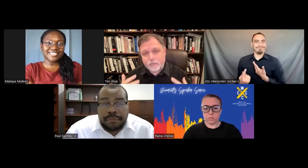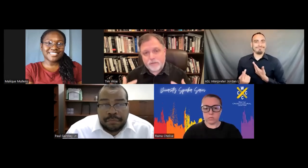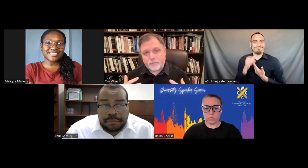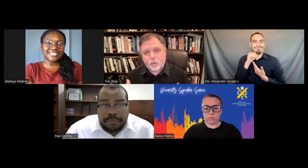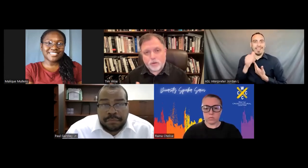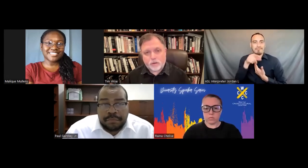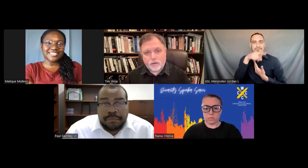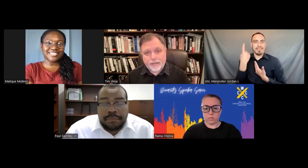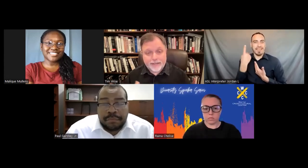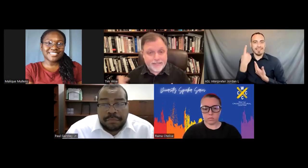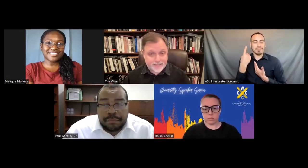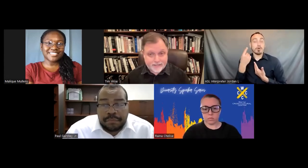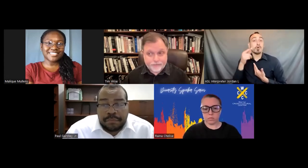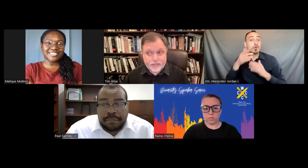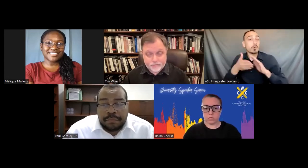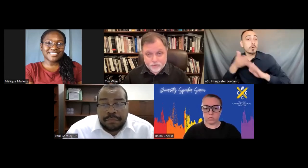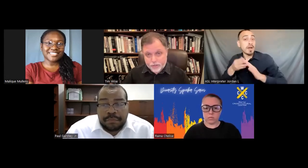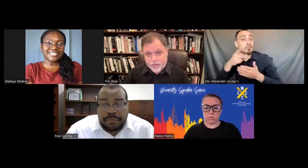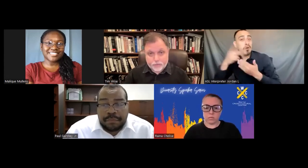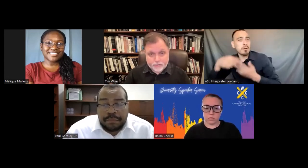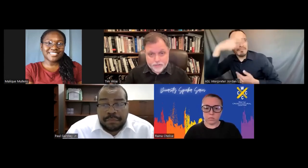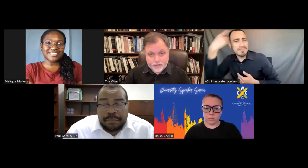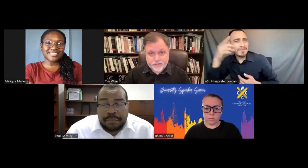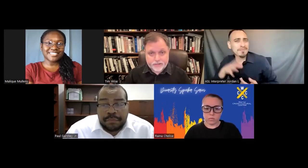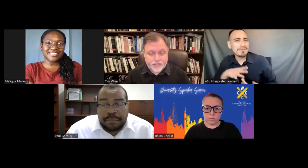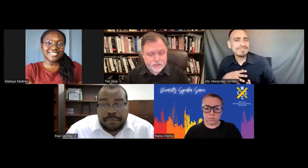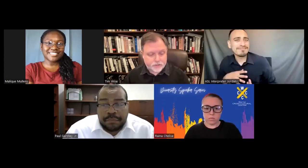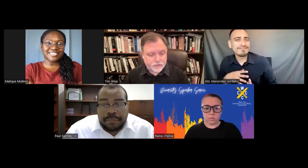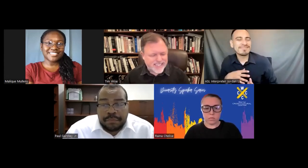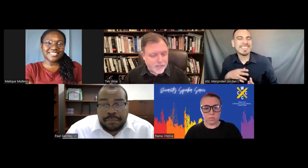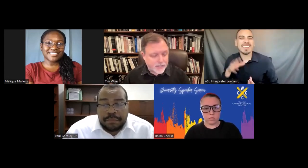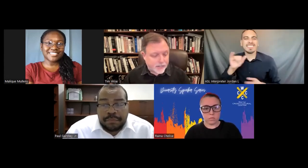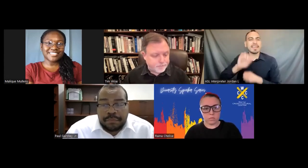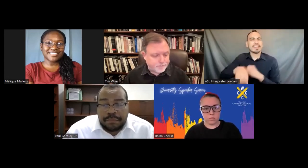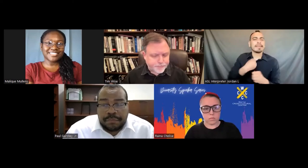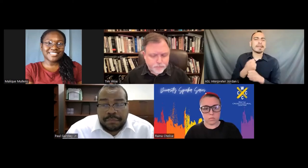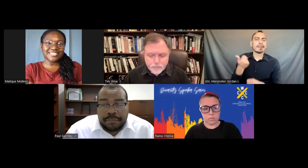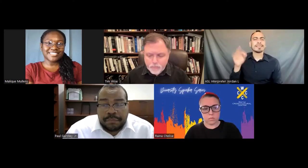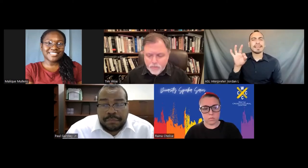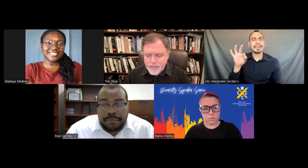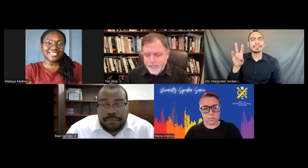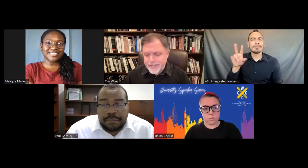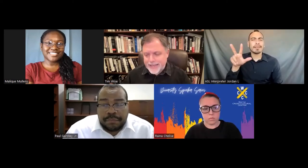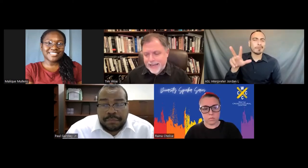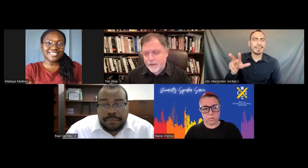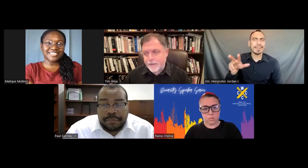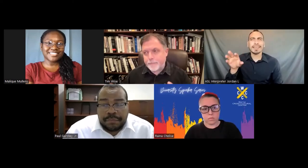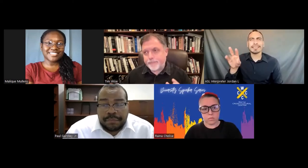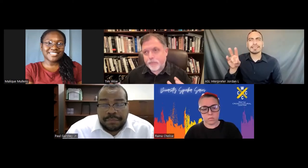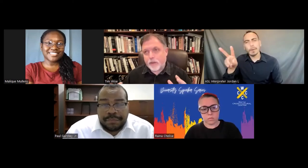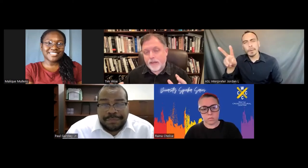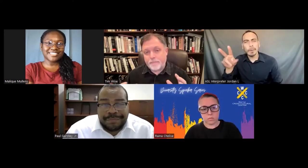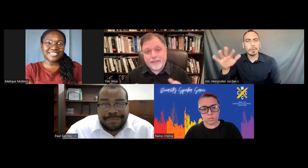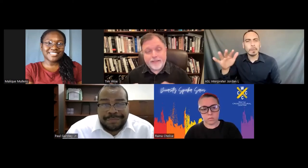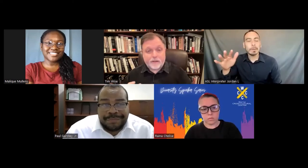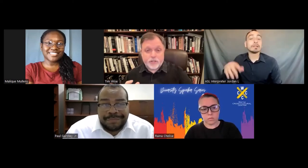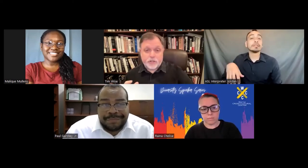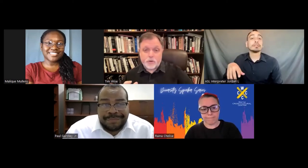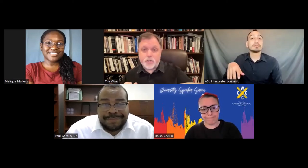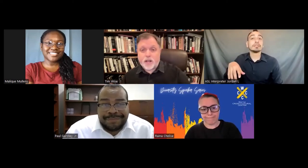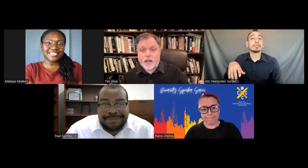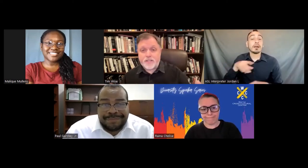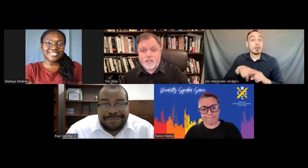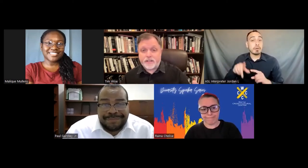reason that was important in 1973, when I was there, 72, is that it meant that I